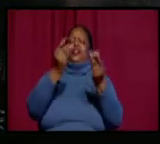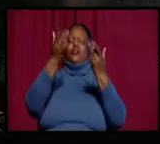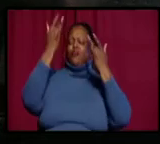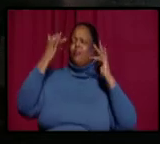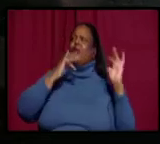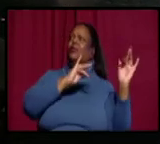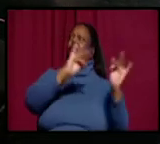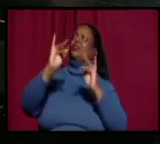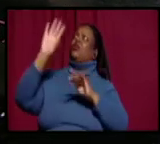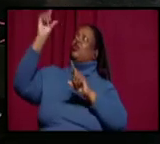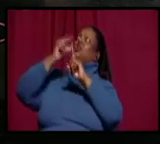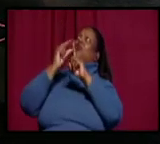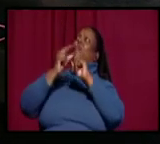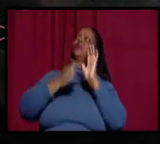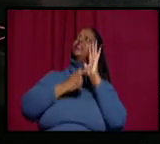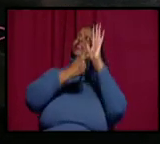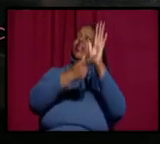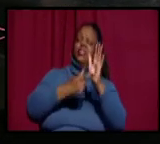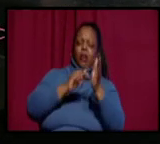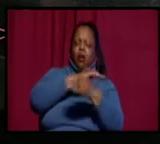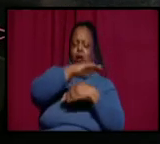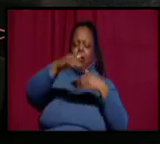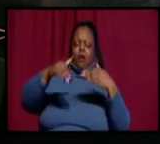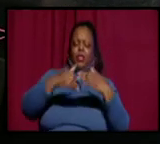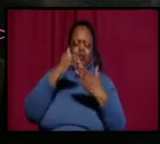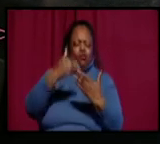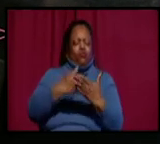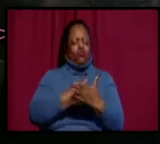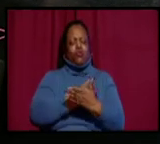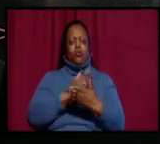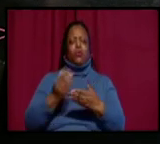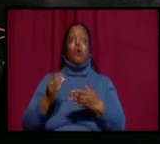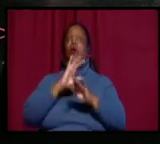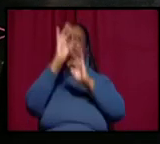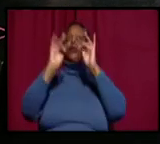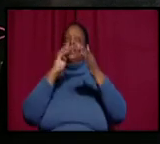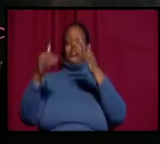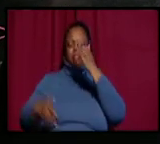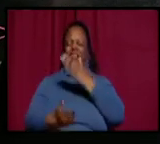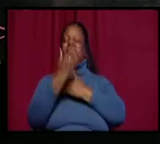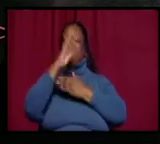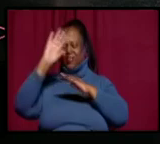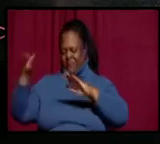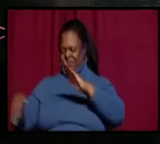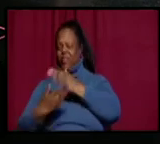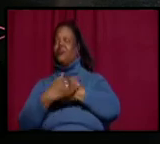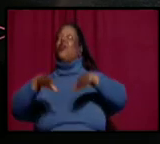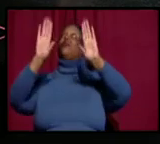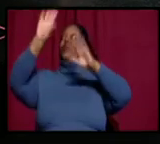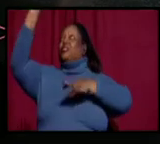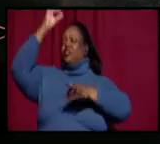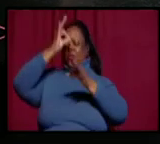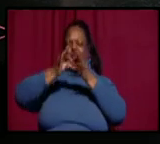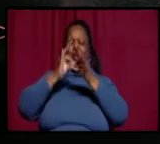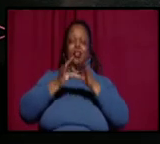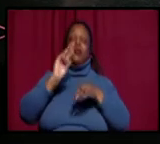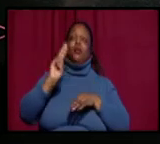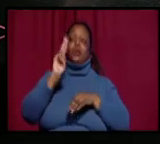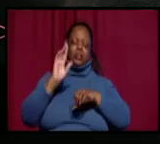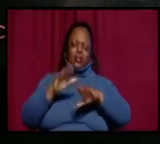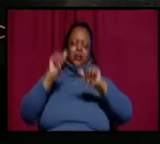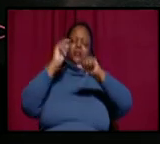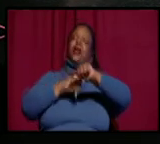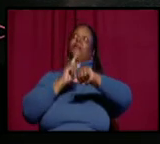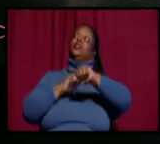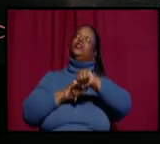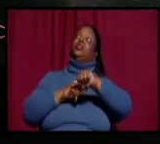mercies. Your word says, oh, that there are new mercies every morning, for great is thy faithfulness. Father, we take this